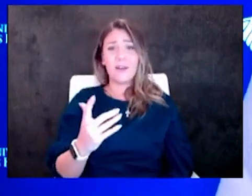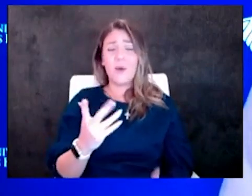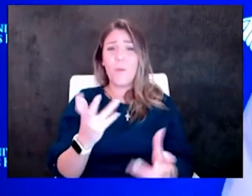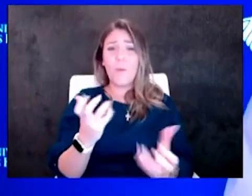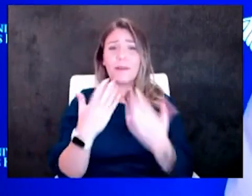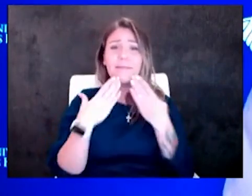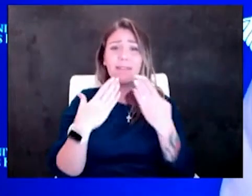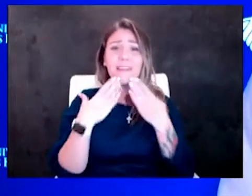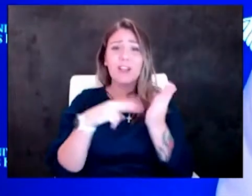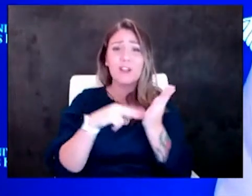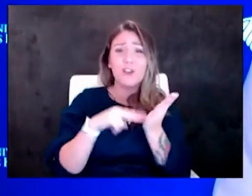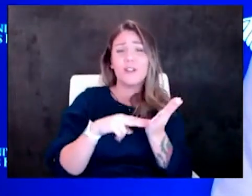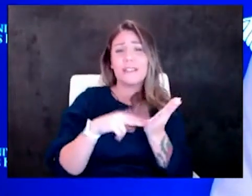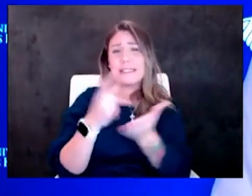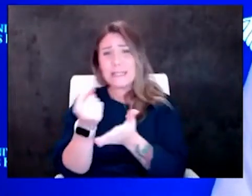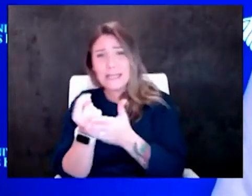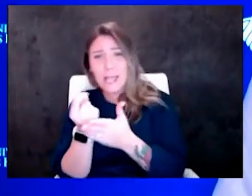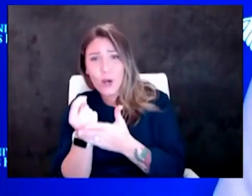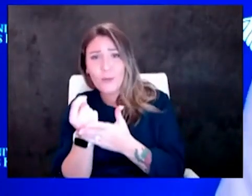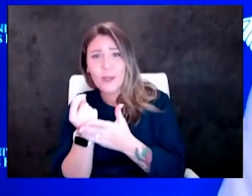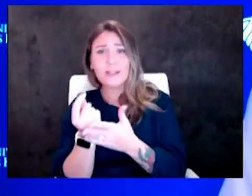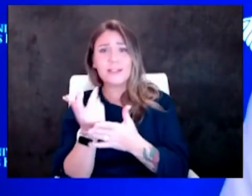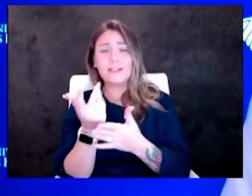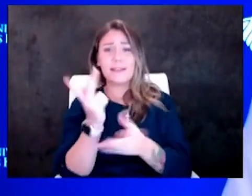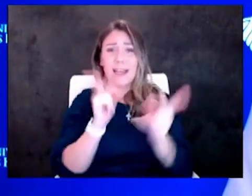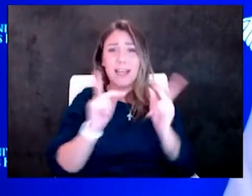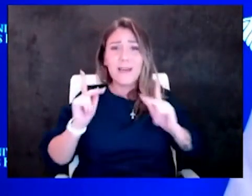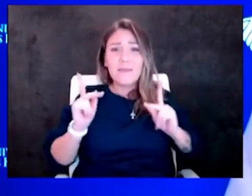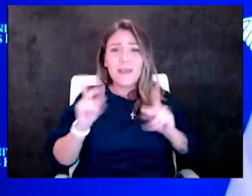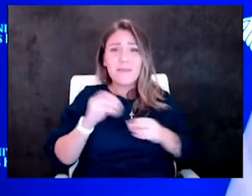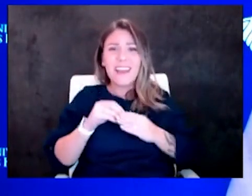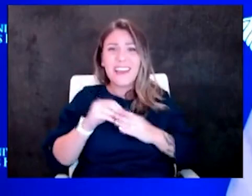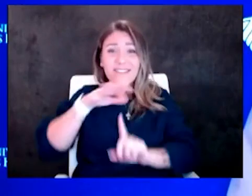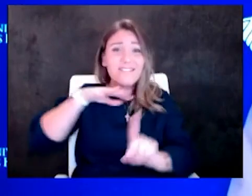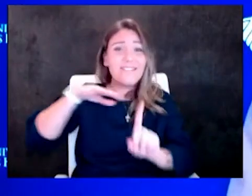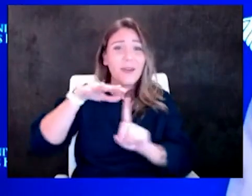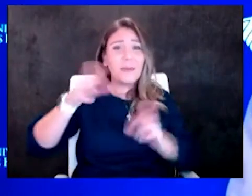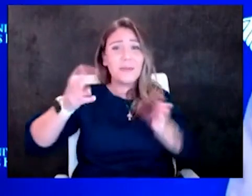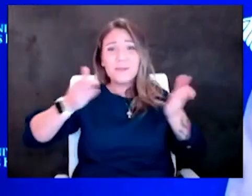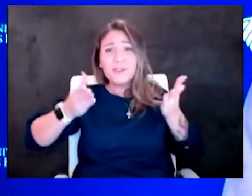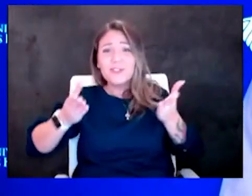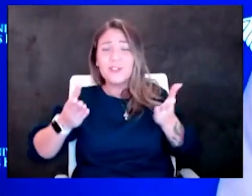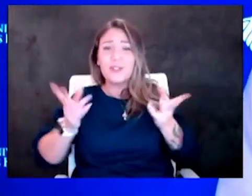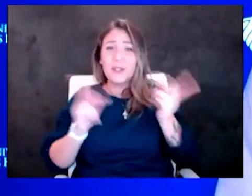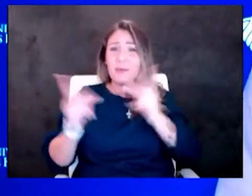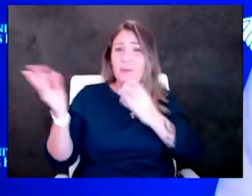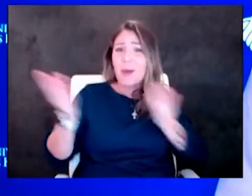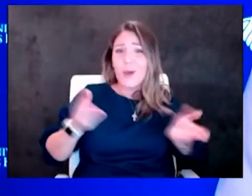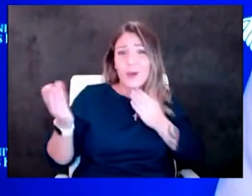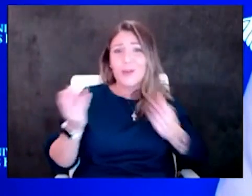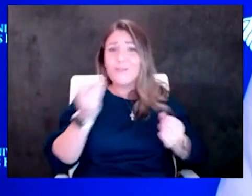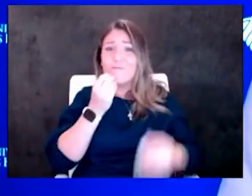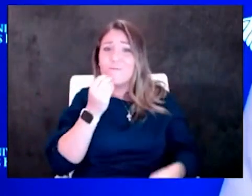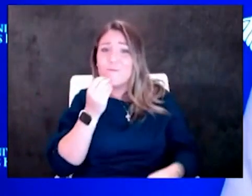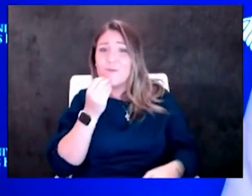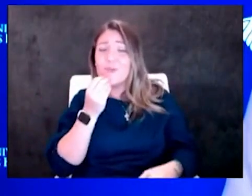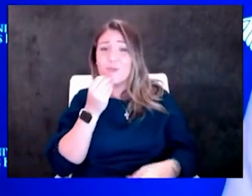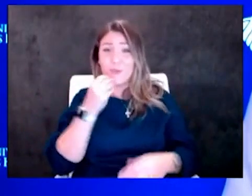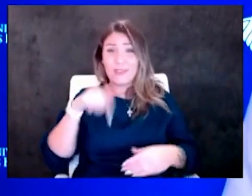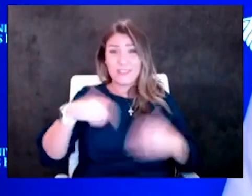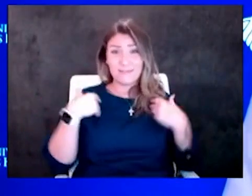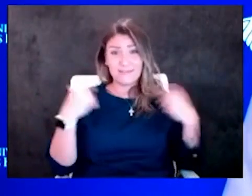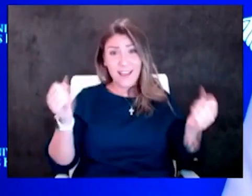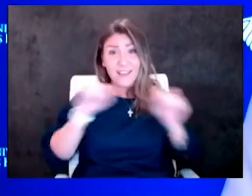those therapists, the people in environmental services, the people bringing the food, because this health system, this